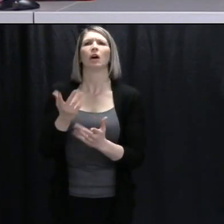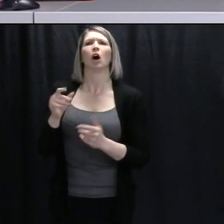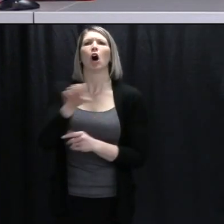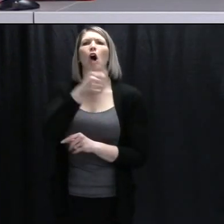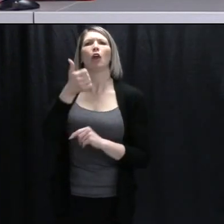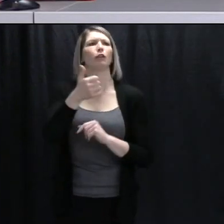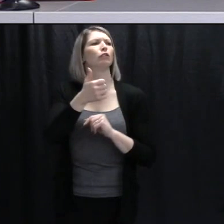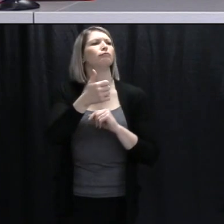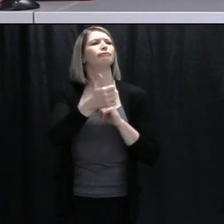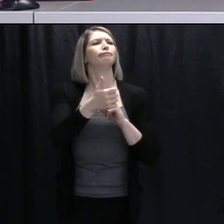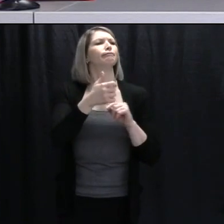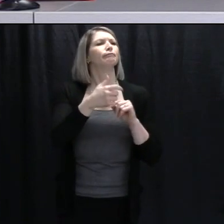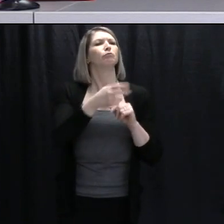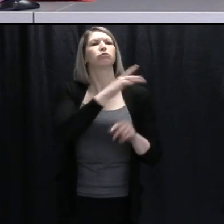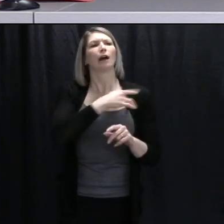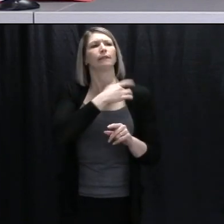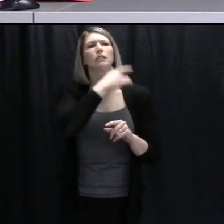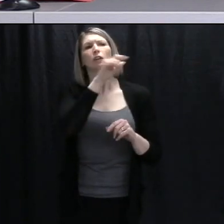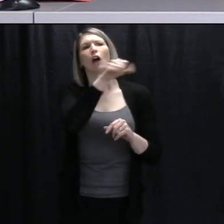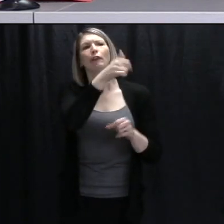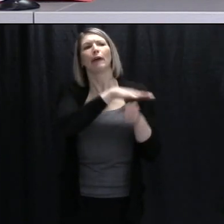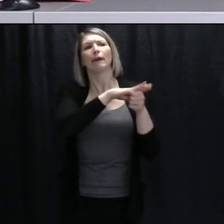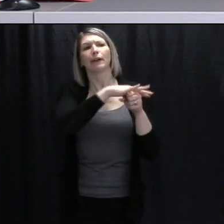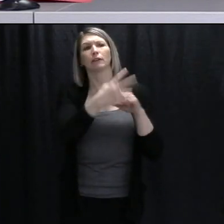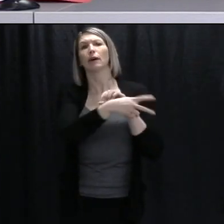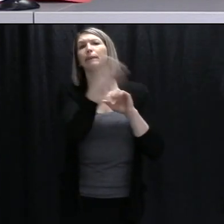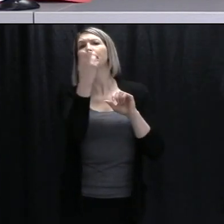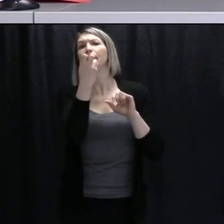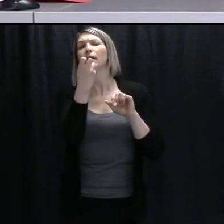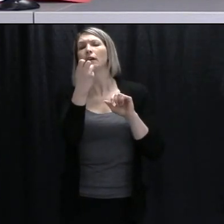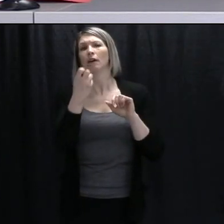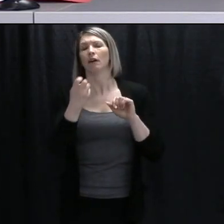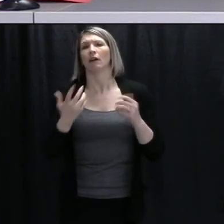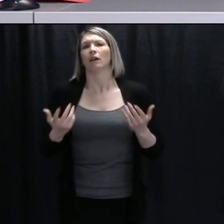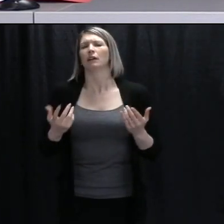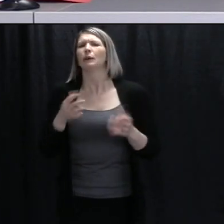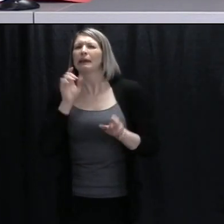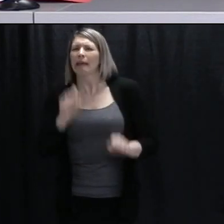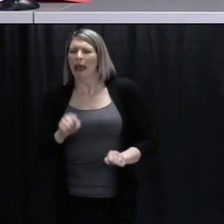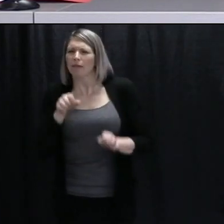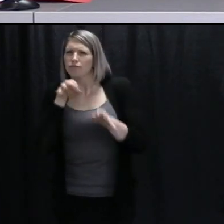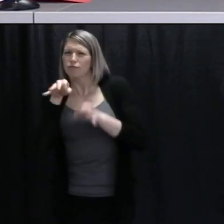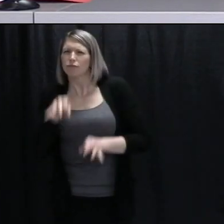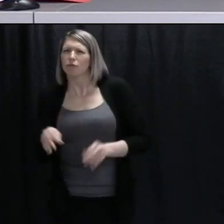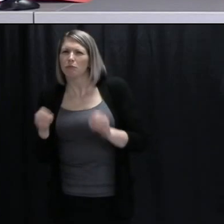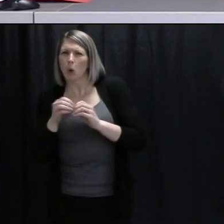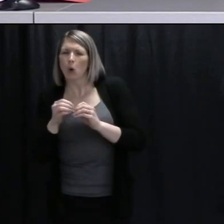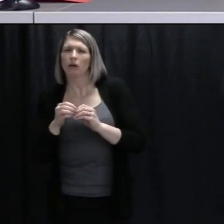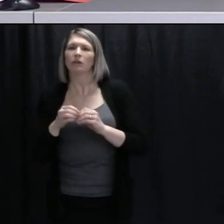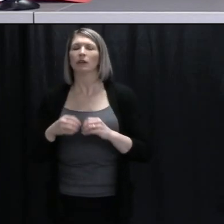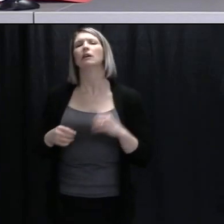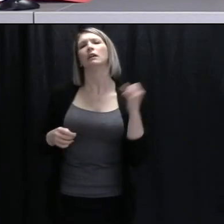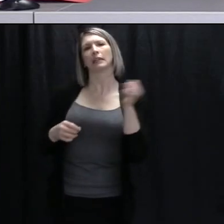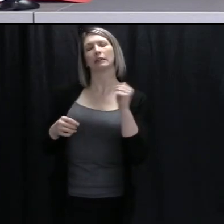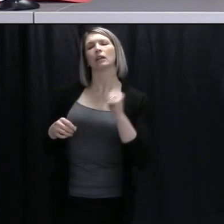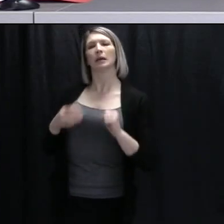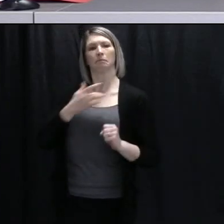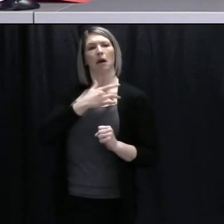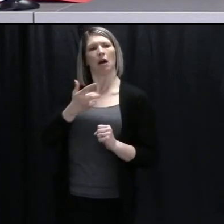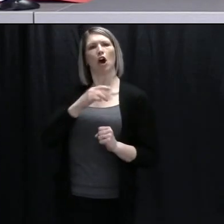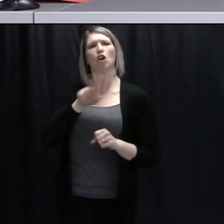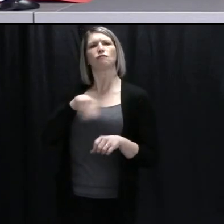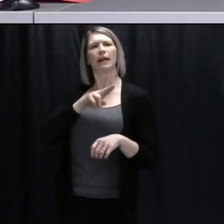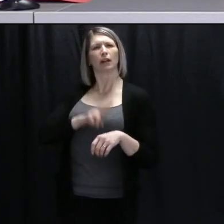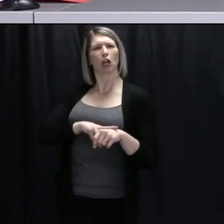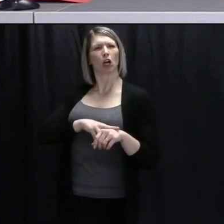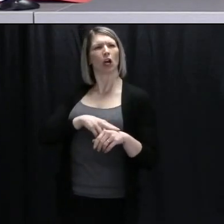that we're burning through? Certainly. Under normal circumstances, we would have our regular supply orders in. Those have been placed